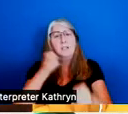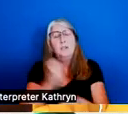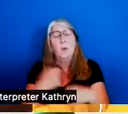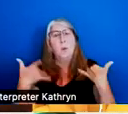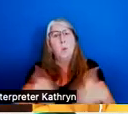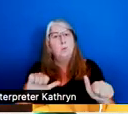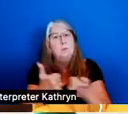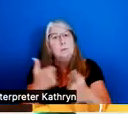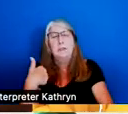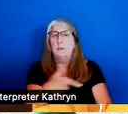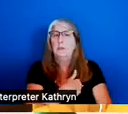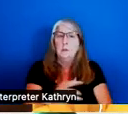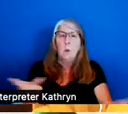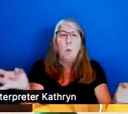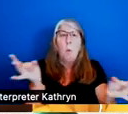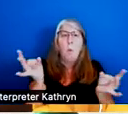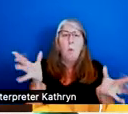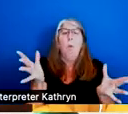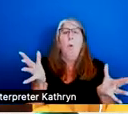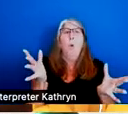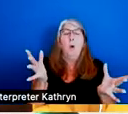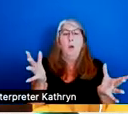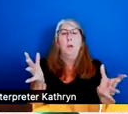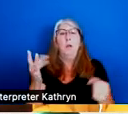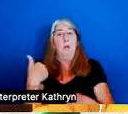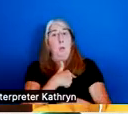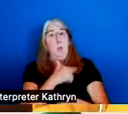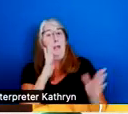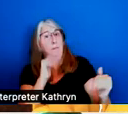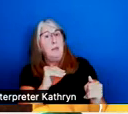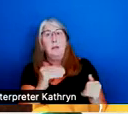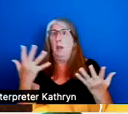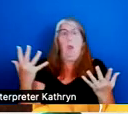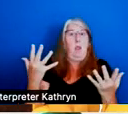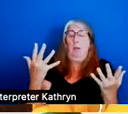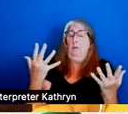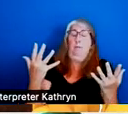us in ways both anticipated and unforeseen.